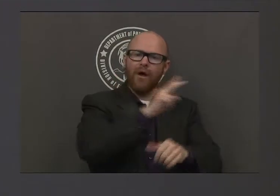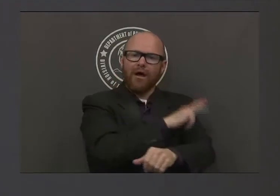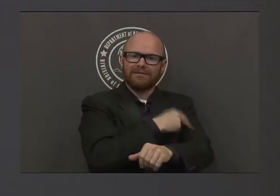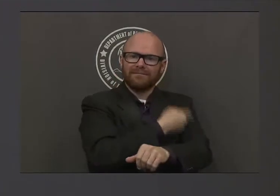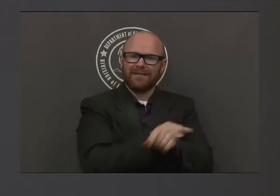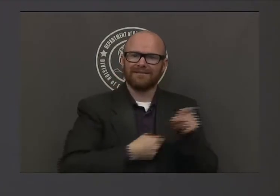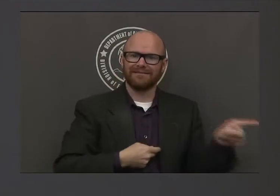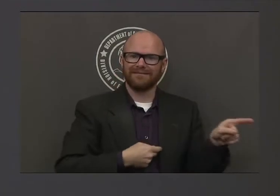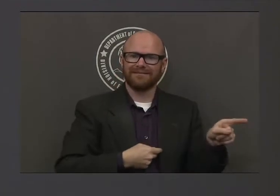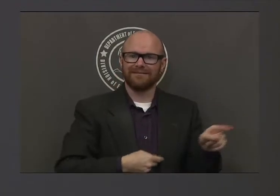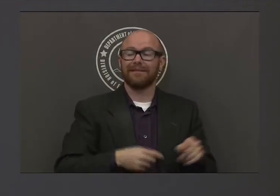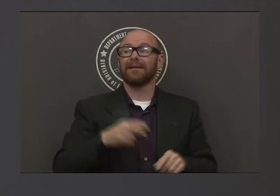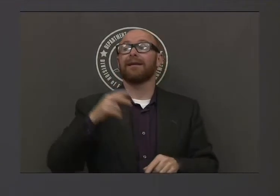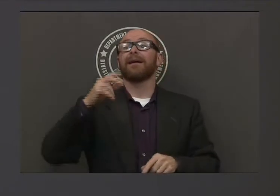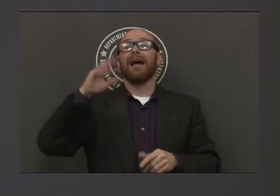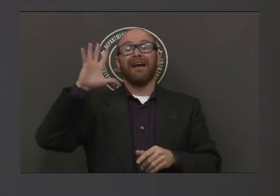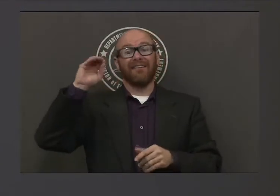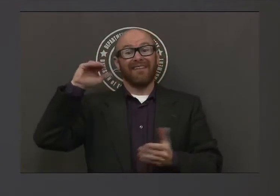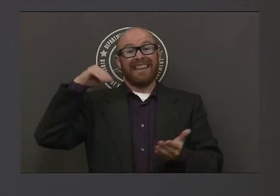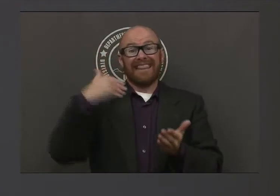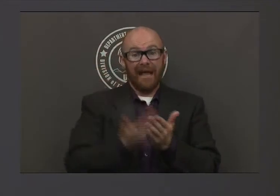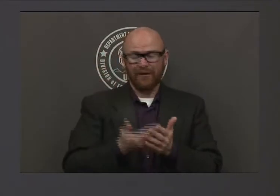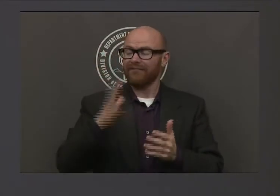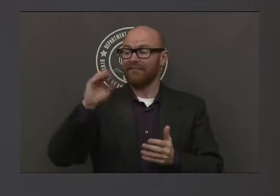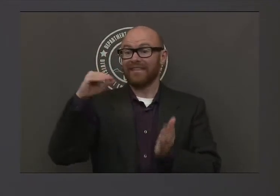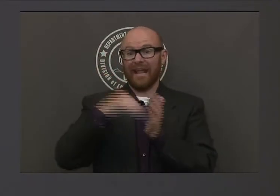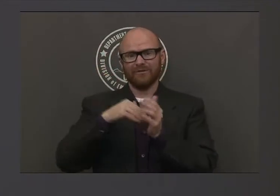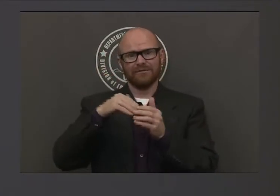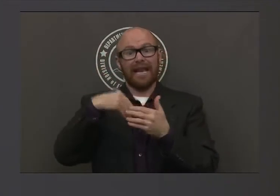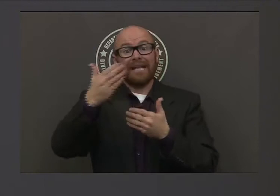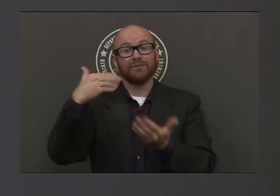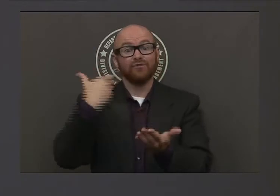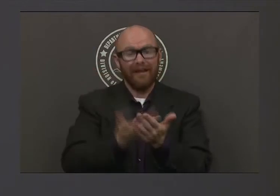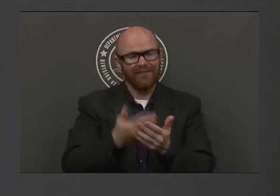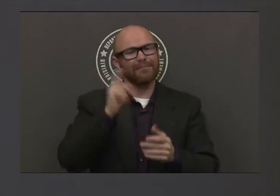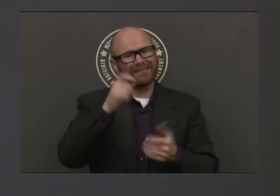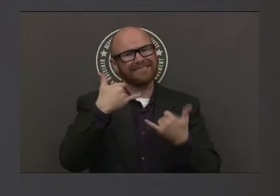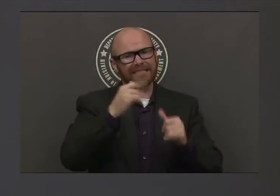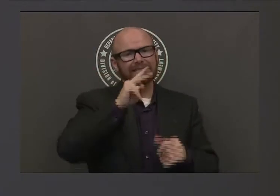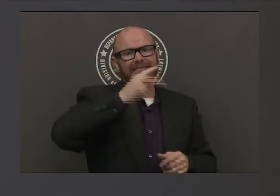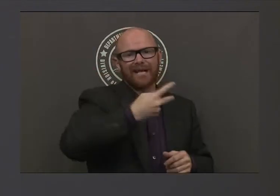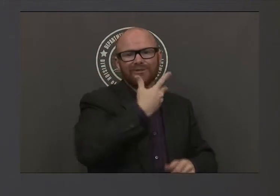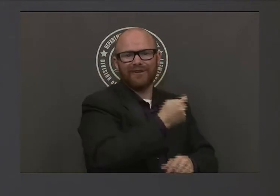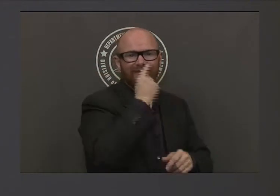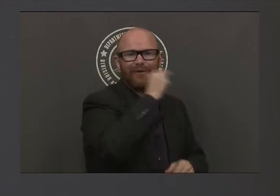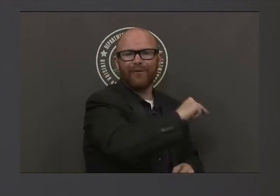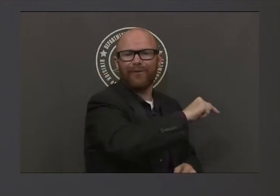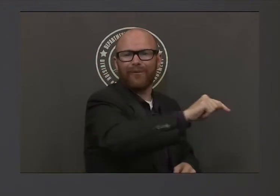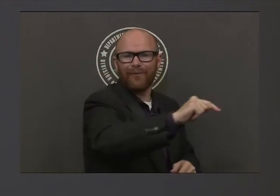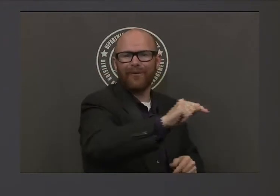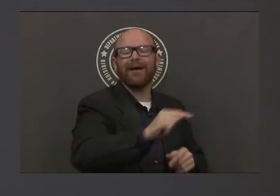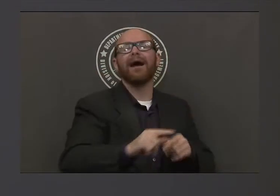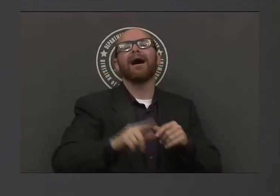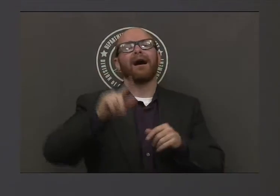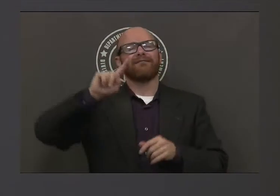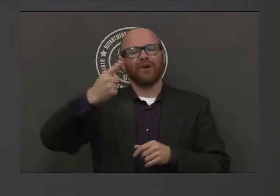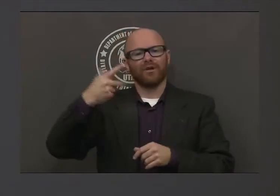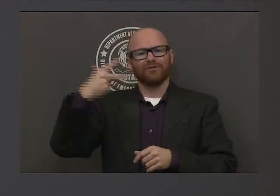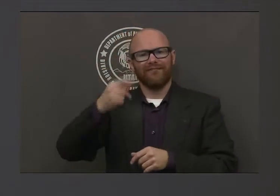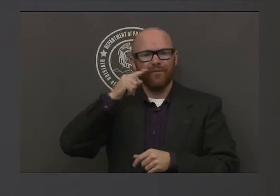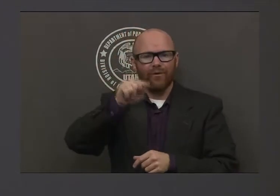produce enough for us to have the 400 or 370,000, I think is the actual number we'd heard, this first